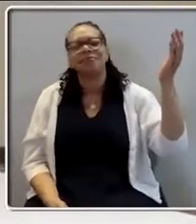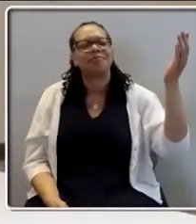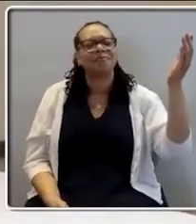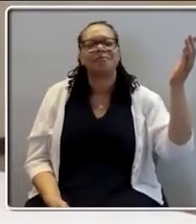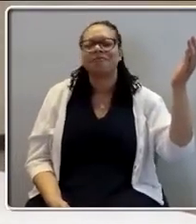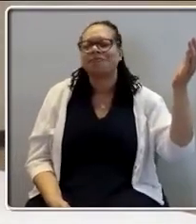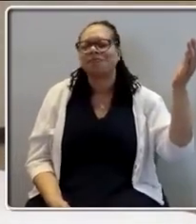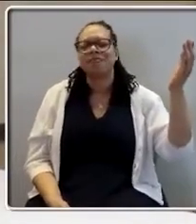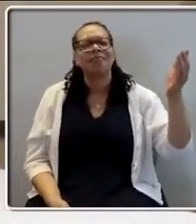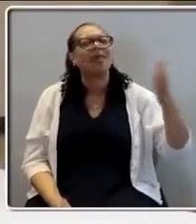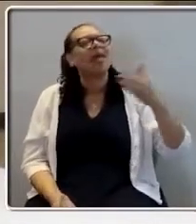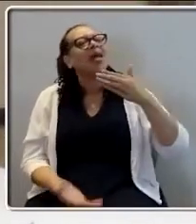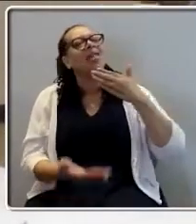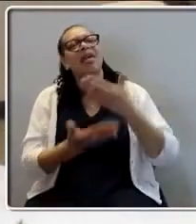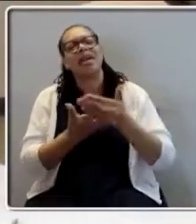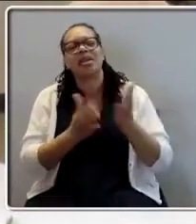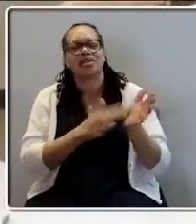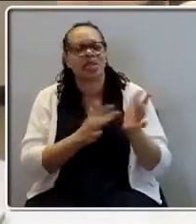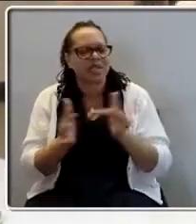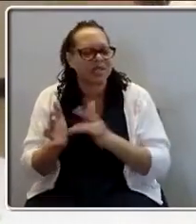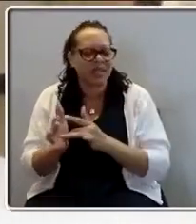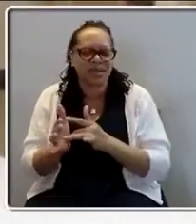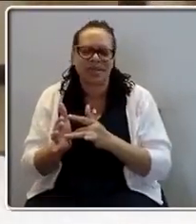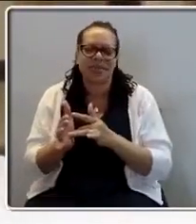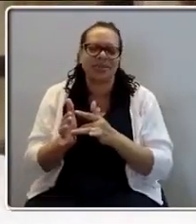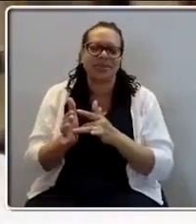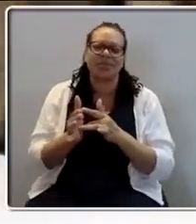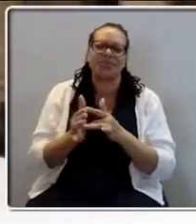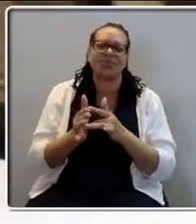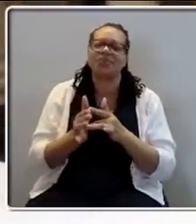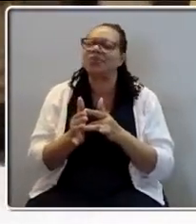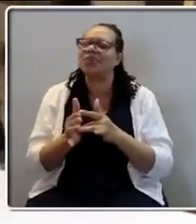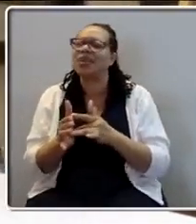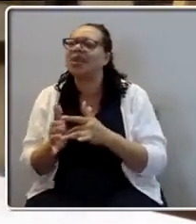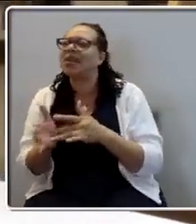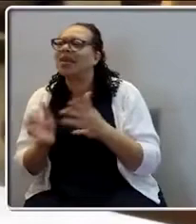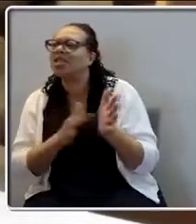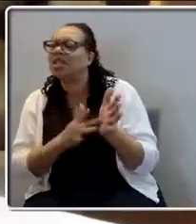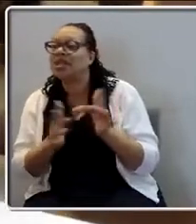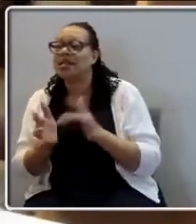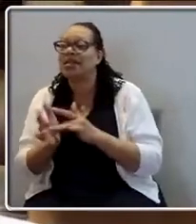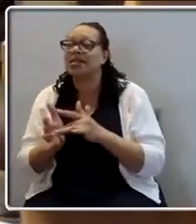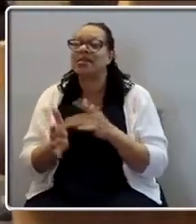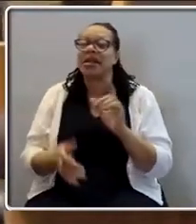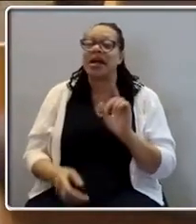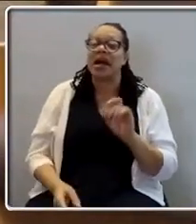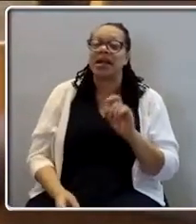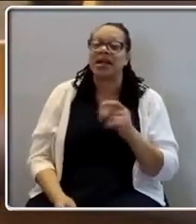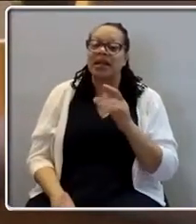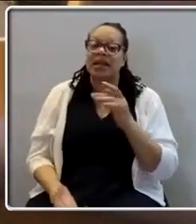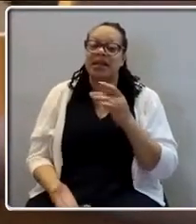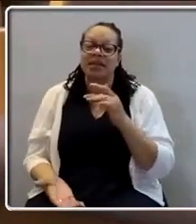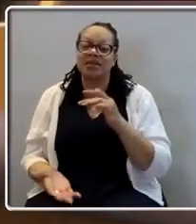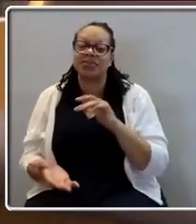Lord. Whew. Righteous you are, Jesus you are.